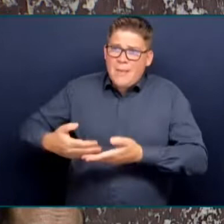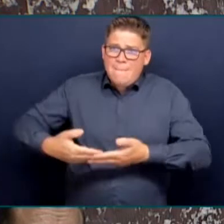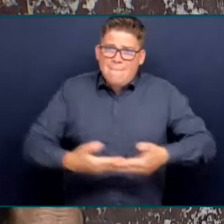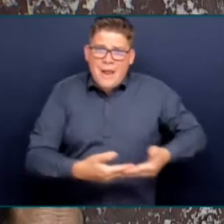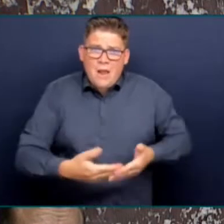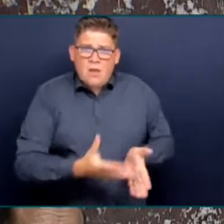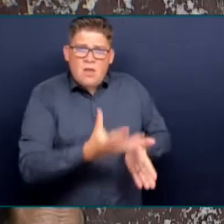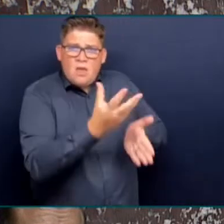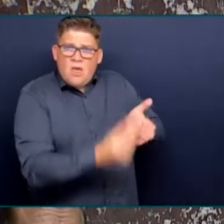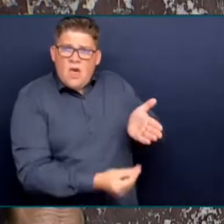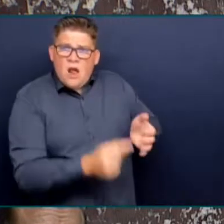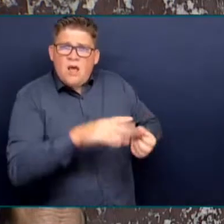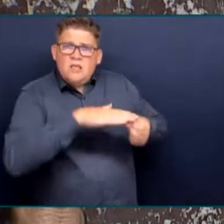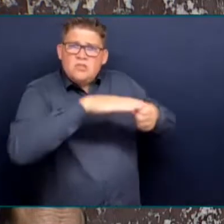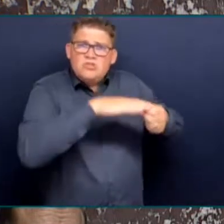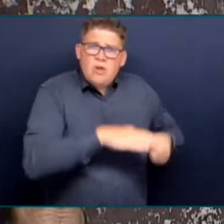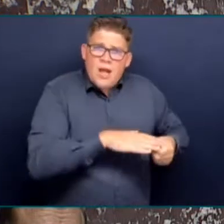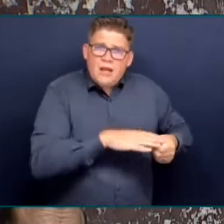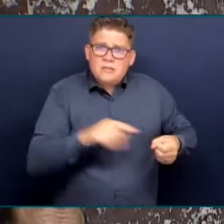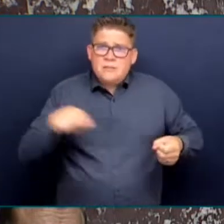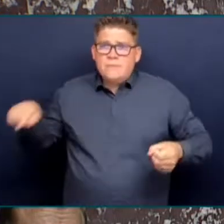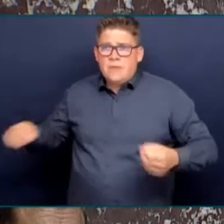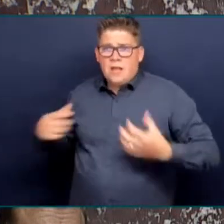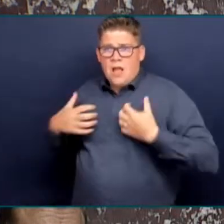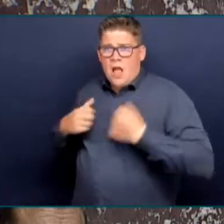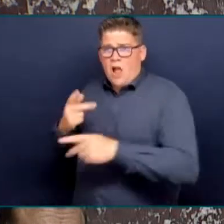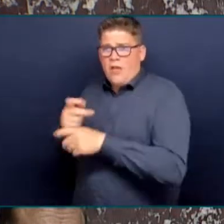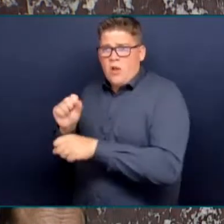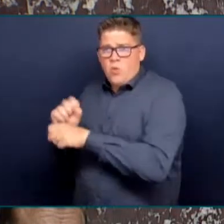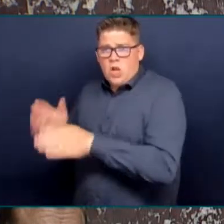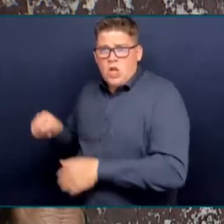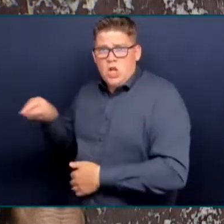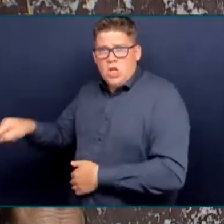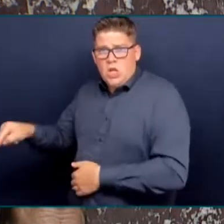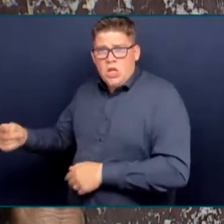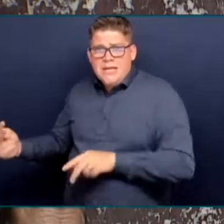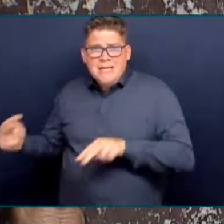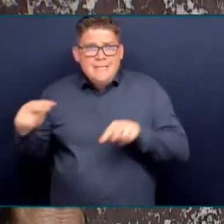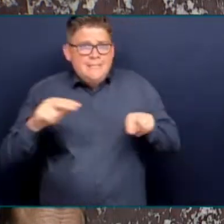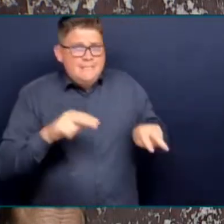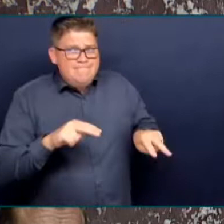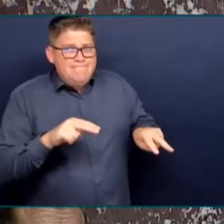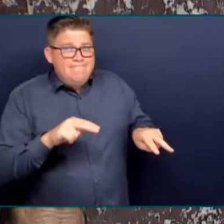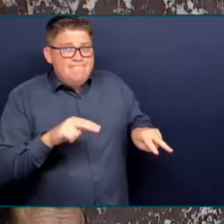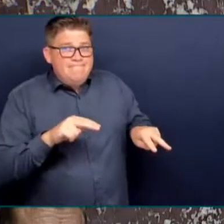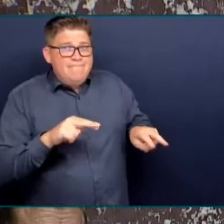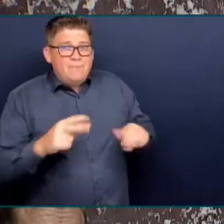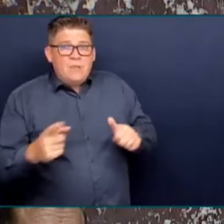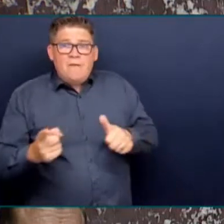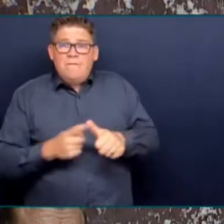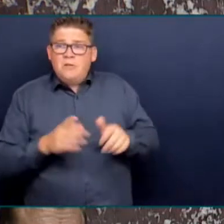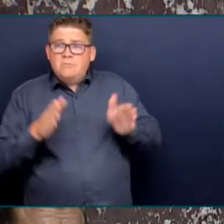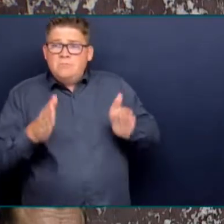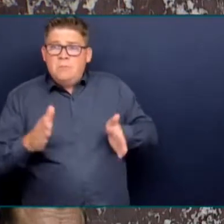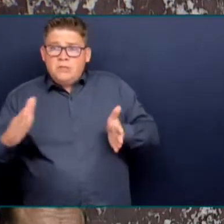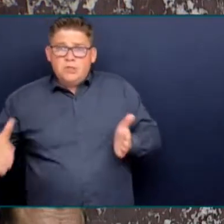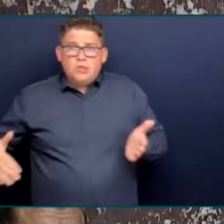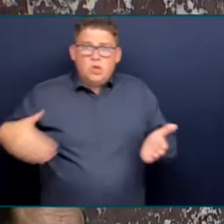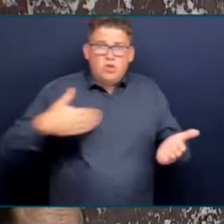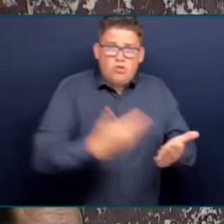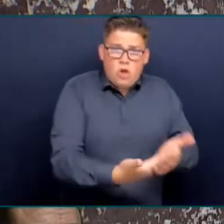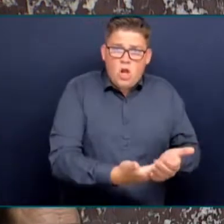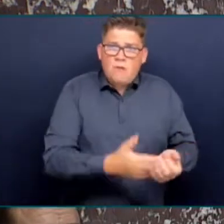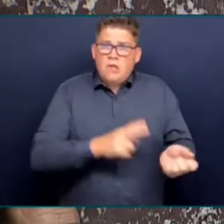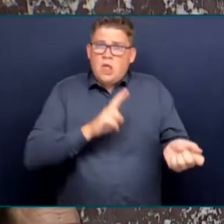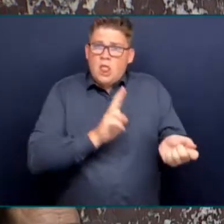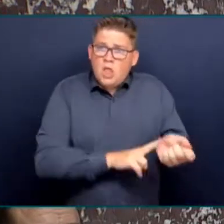to stand by and watch that unfold, be it the first responder, be it a nurse, be it a radiologist, be it a family doctor. They're all feeling